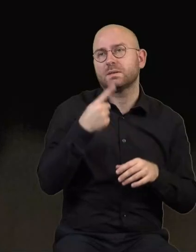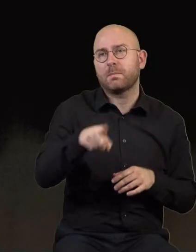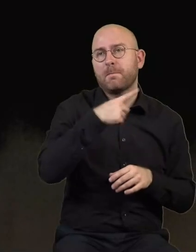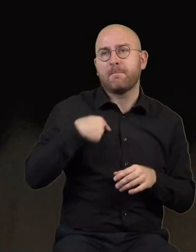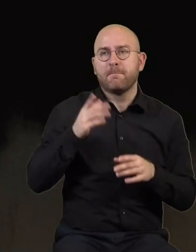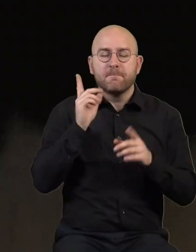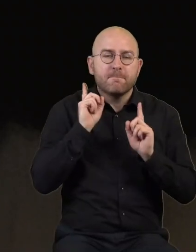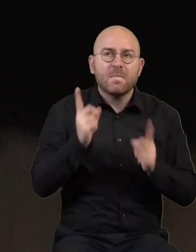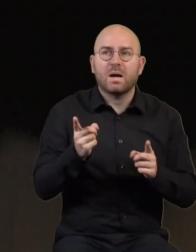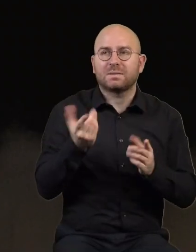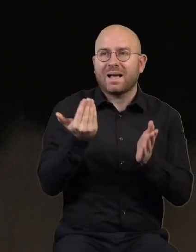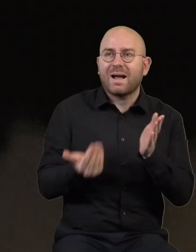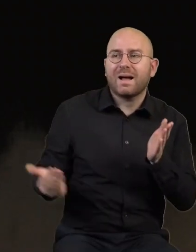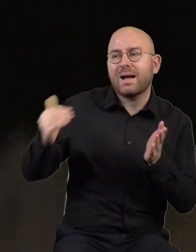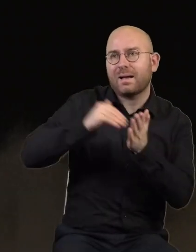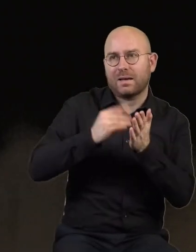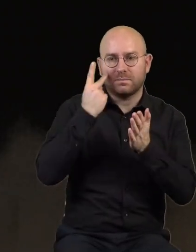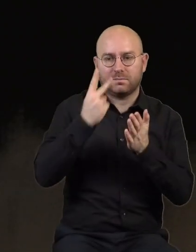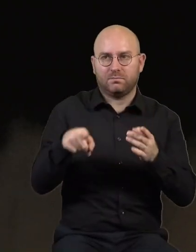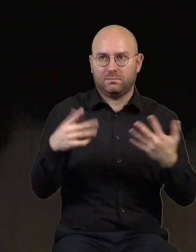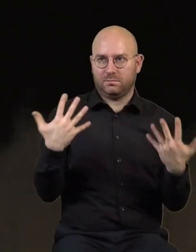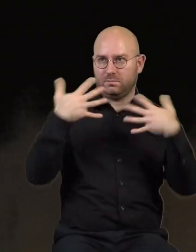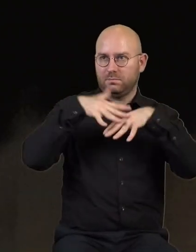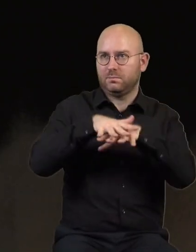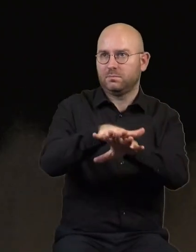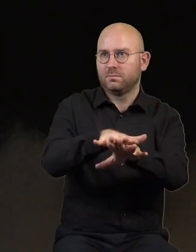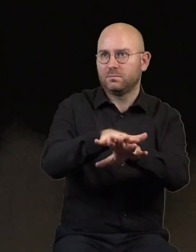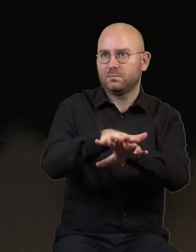cohesion policy, but in general for the policy